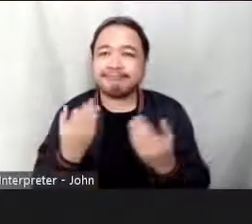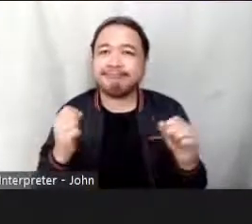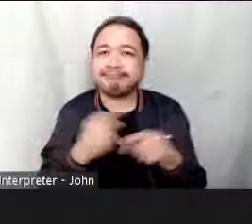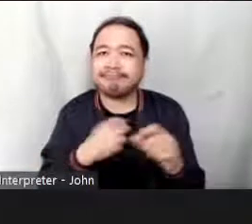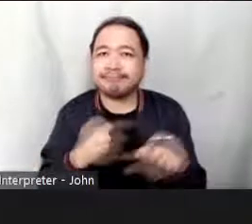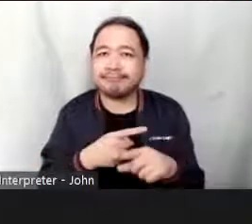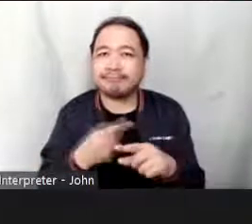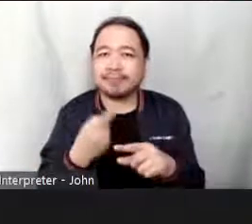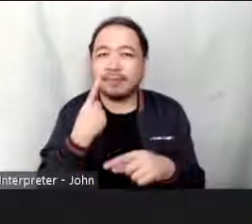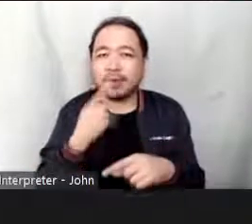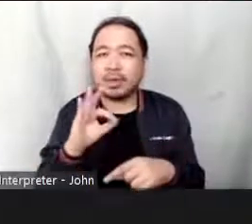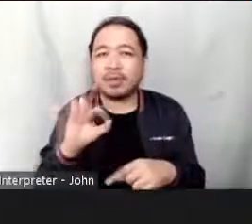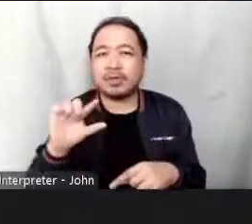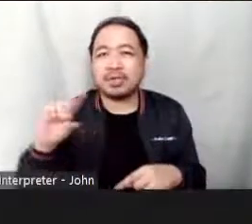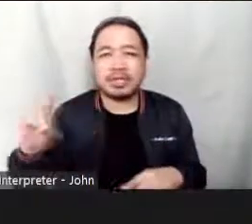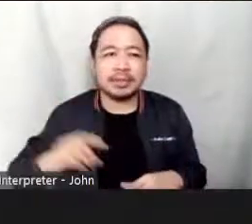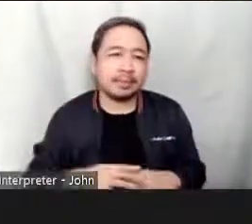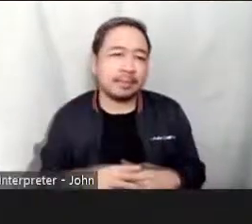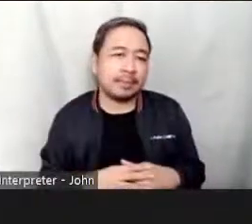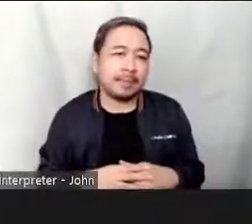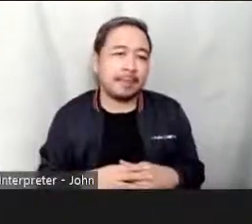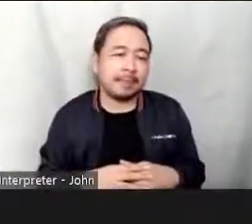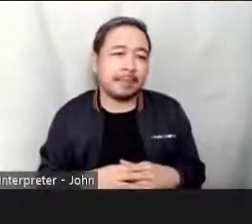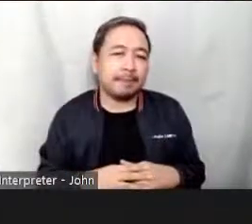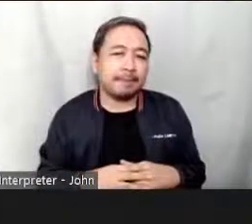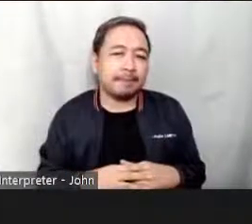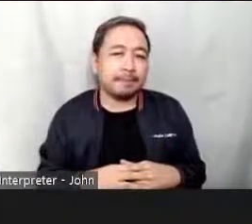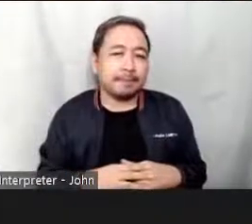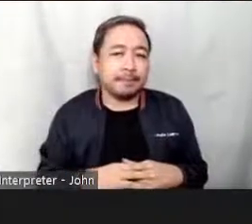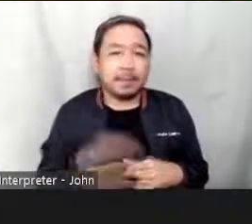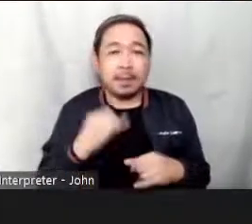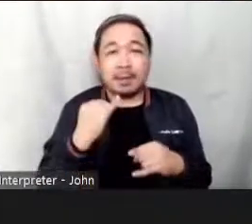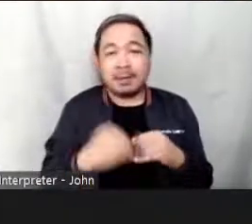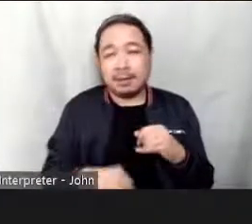discussion. And the last of the other